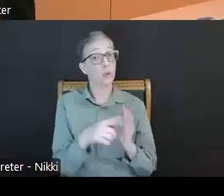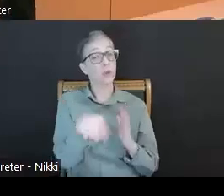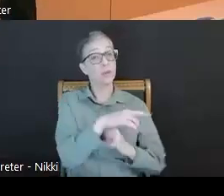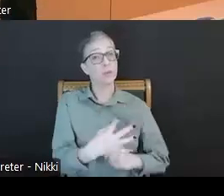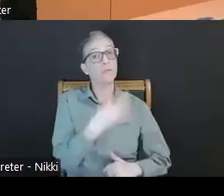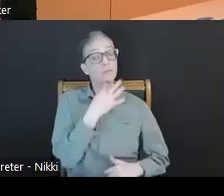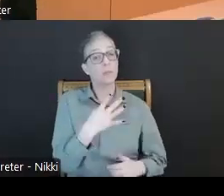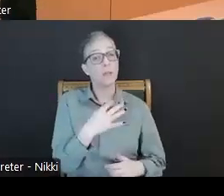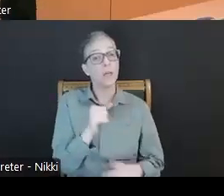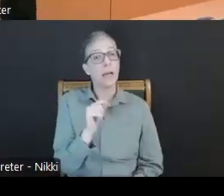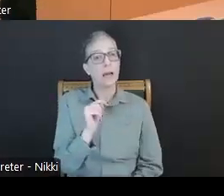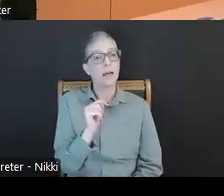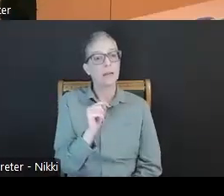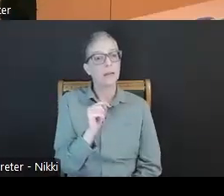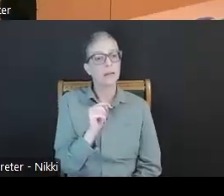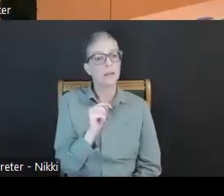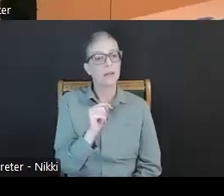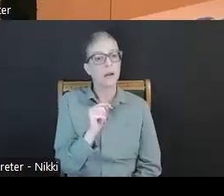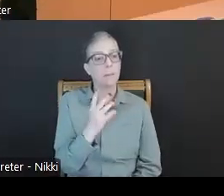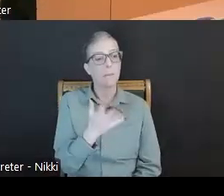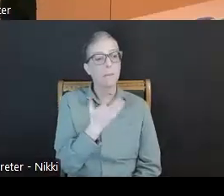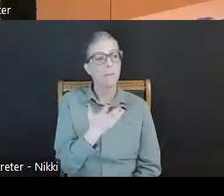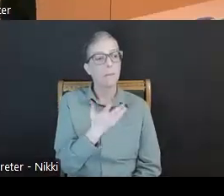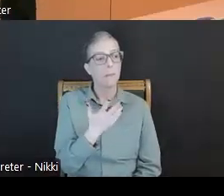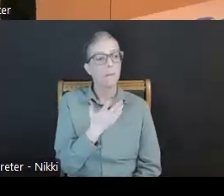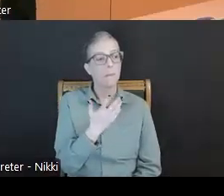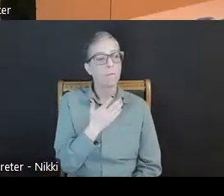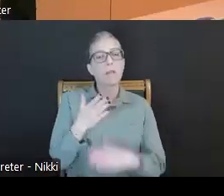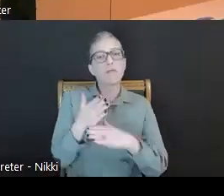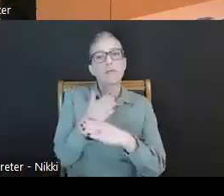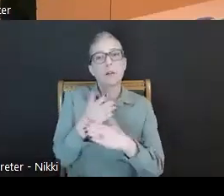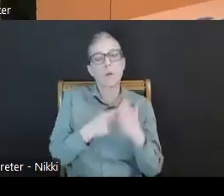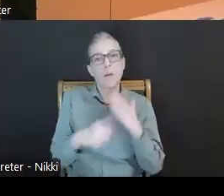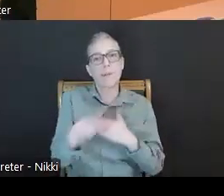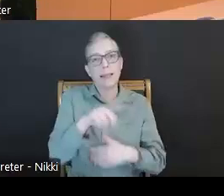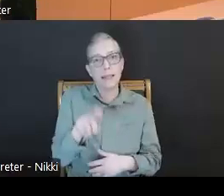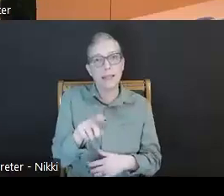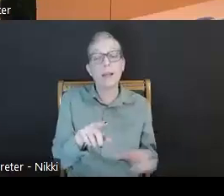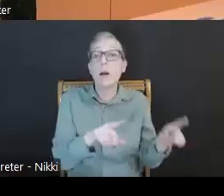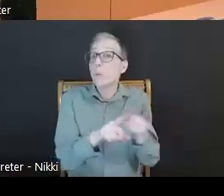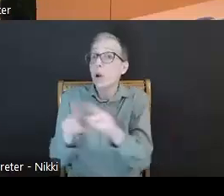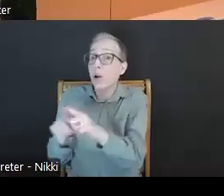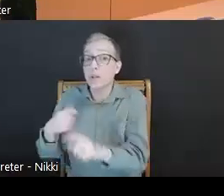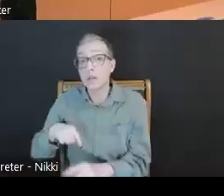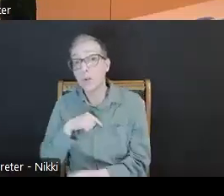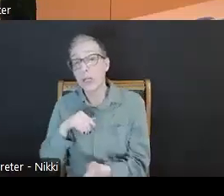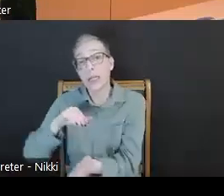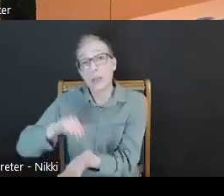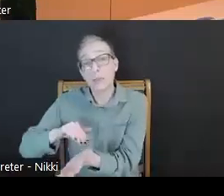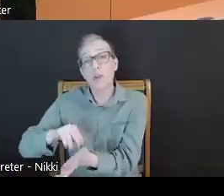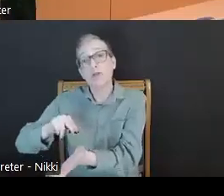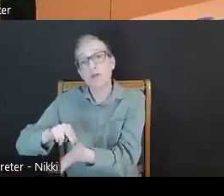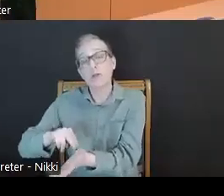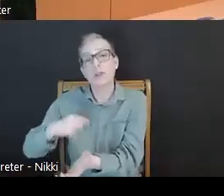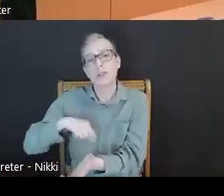at also expressing what they need, but also like as providers, it's important to loop them in as part of the